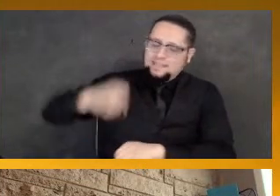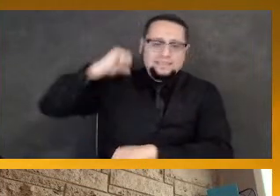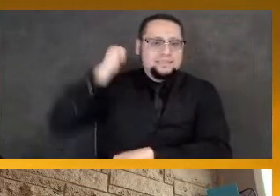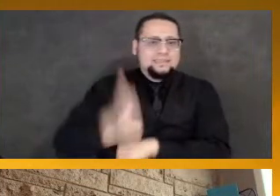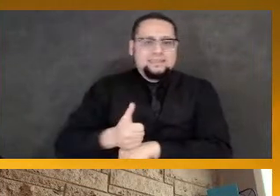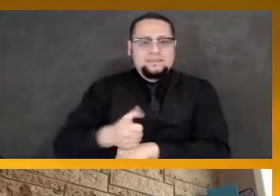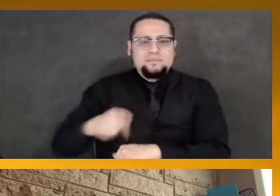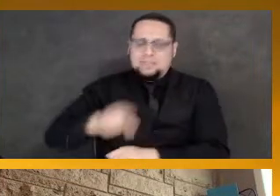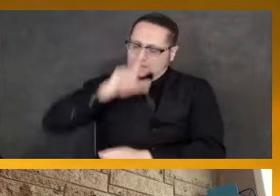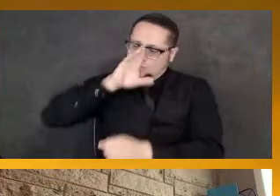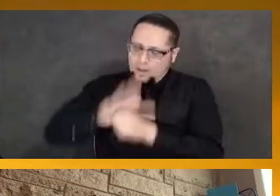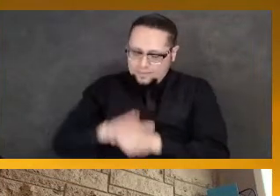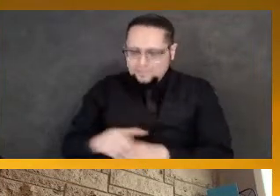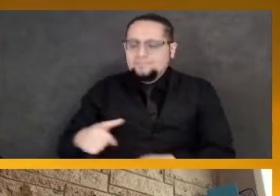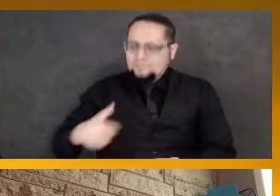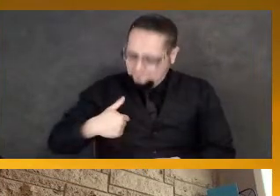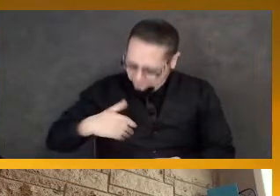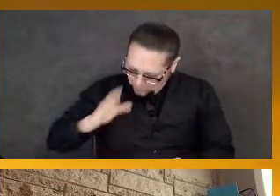ongoing.